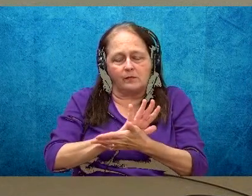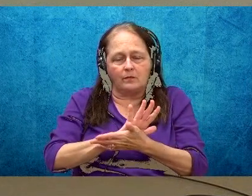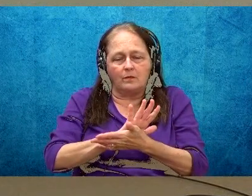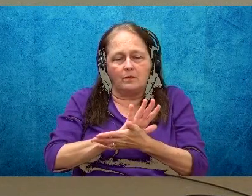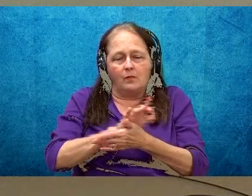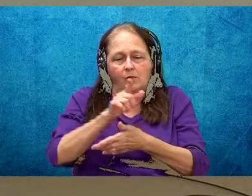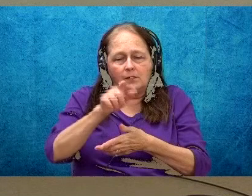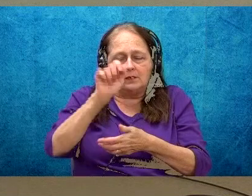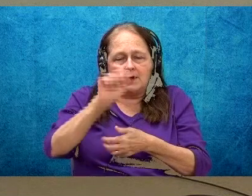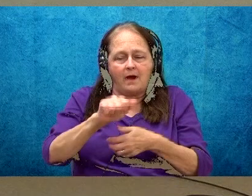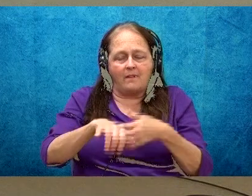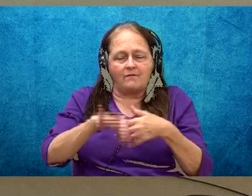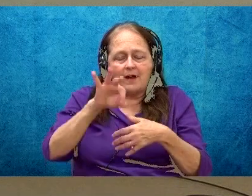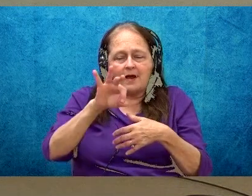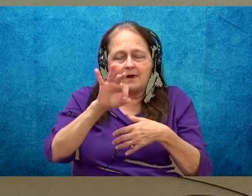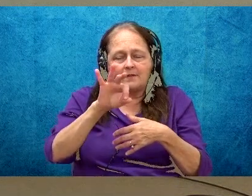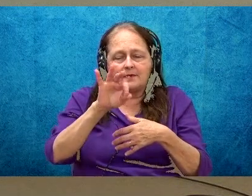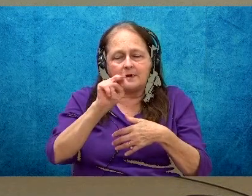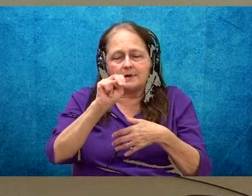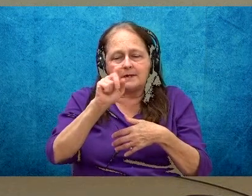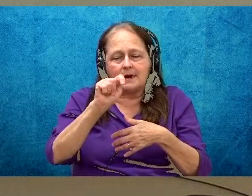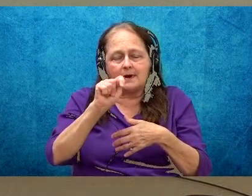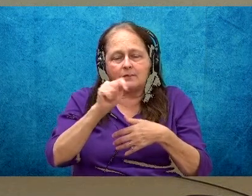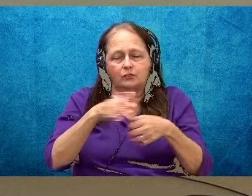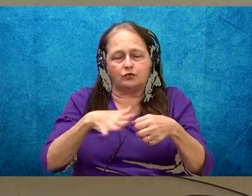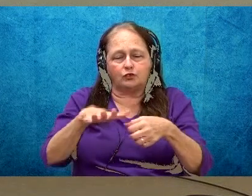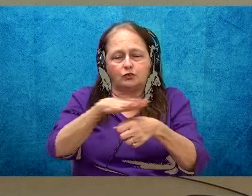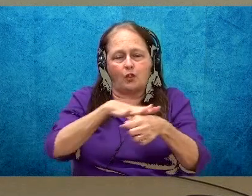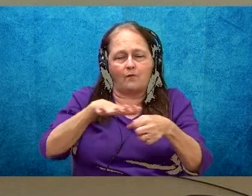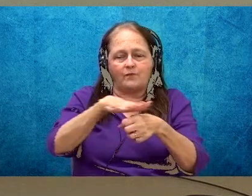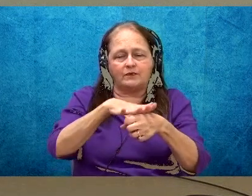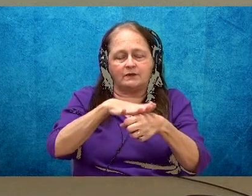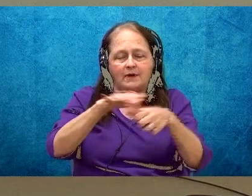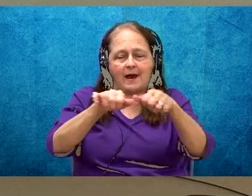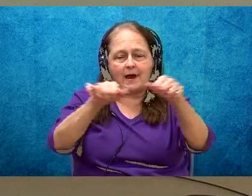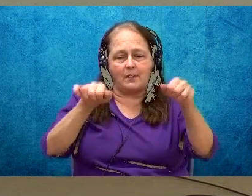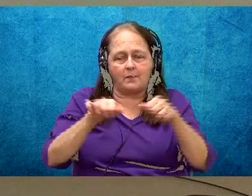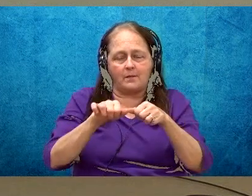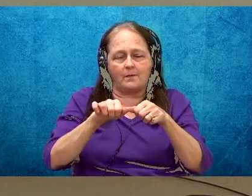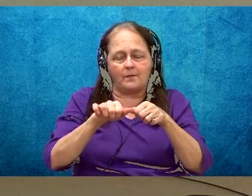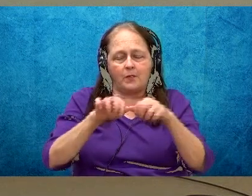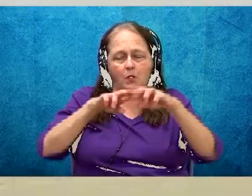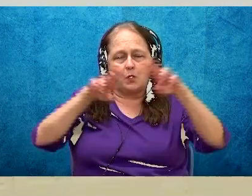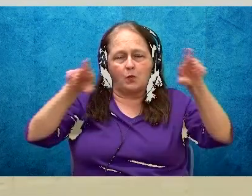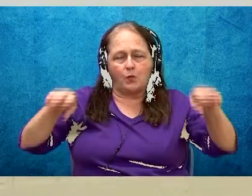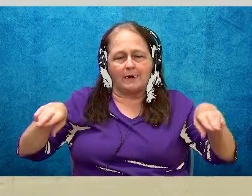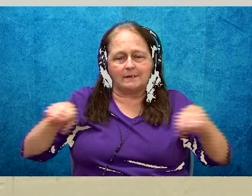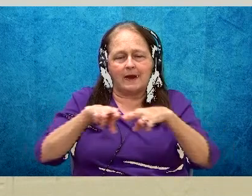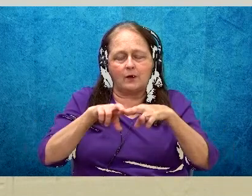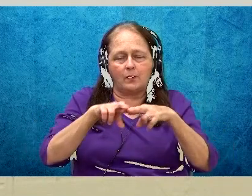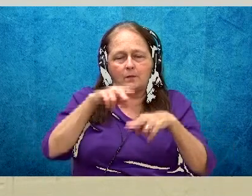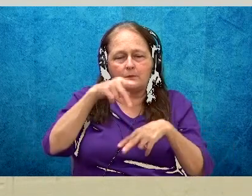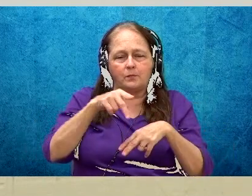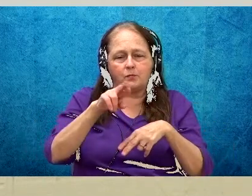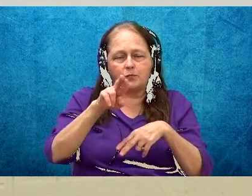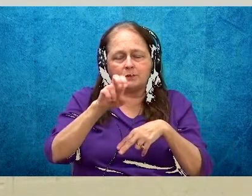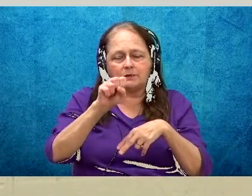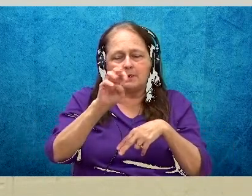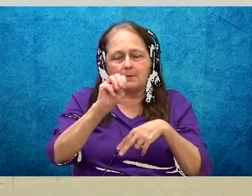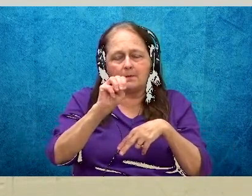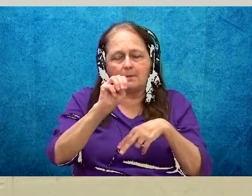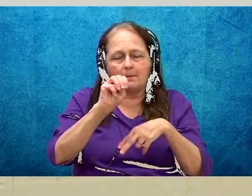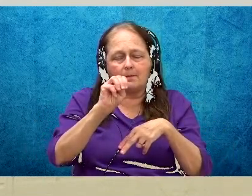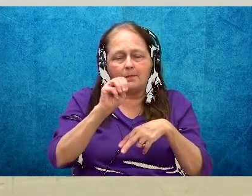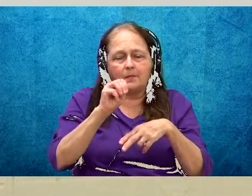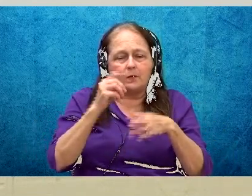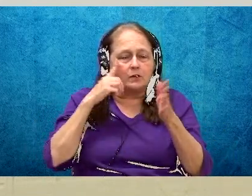how you can find surface area. Every rectangular prism has a net. Now I want to